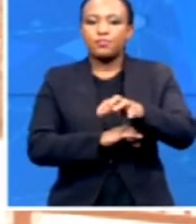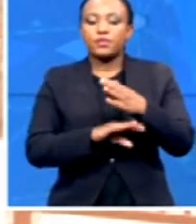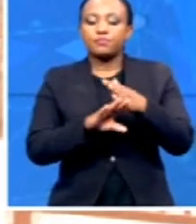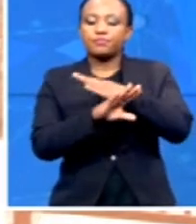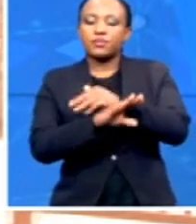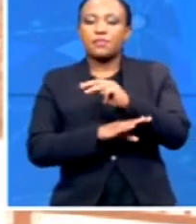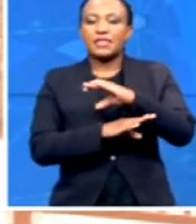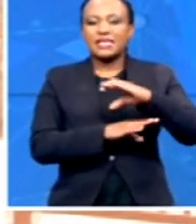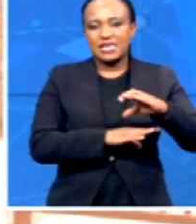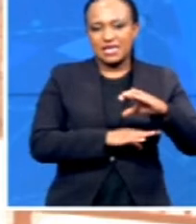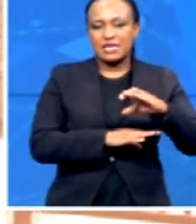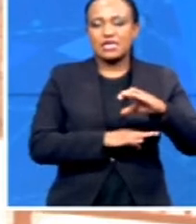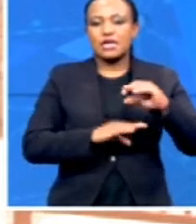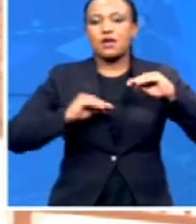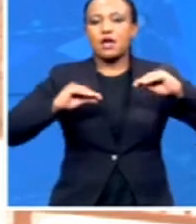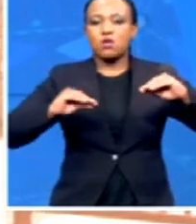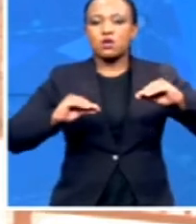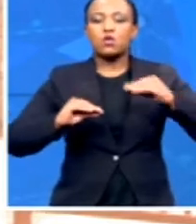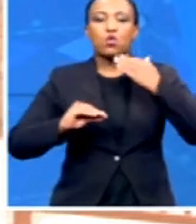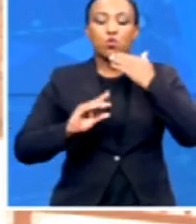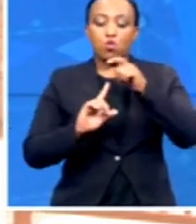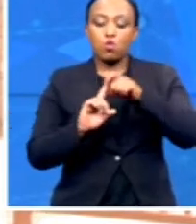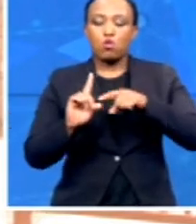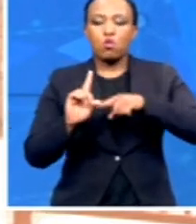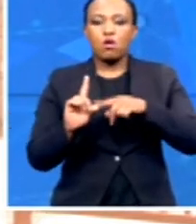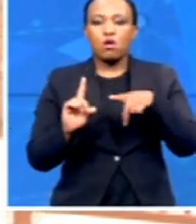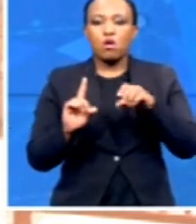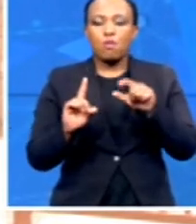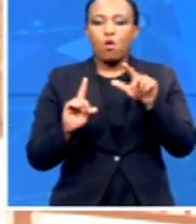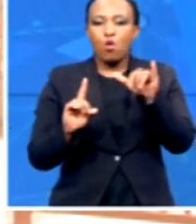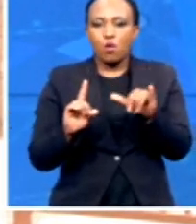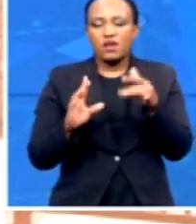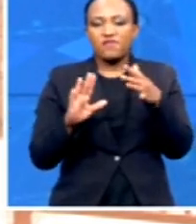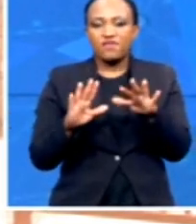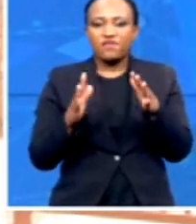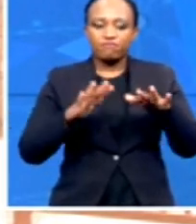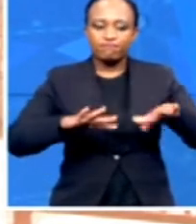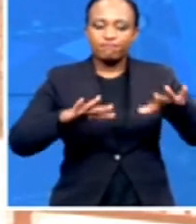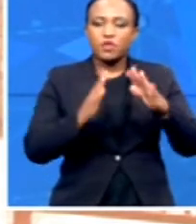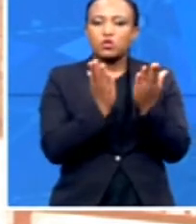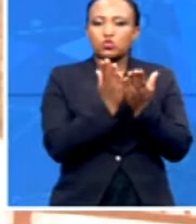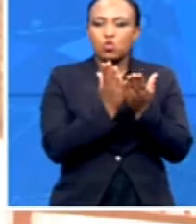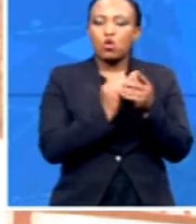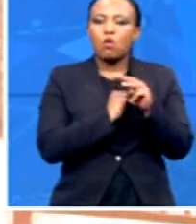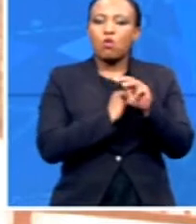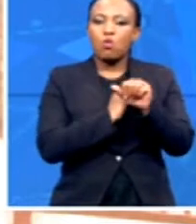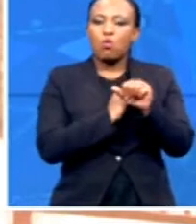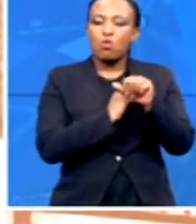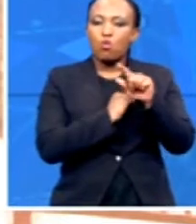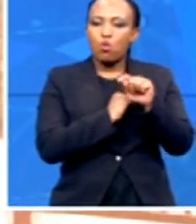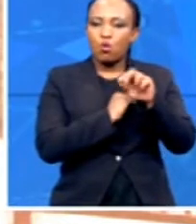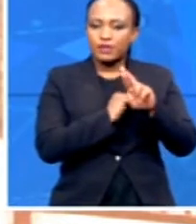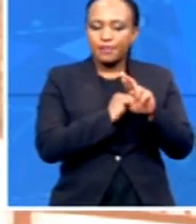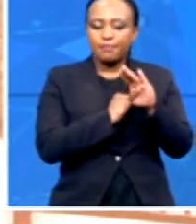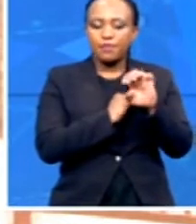grade 12 learners at Raweli Secondary School in the Waterberg District. The MEC basically encouraging and motivating